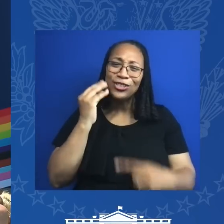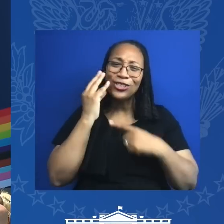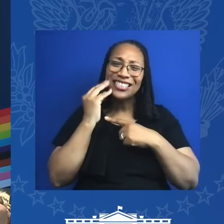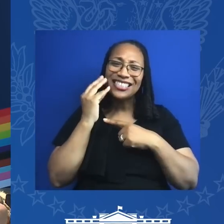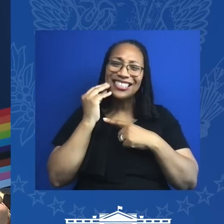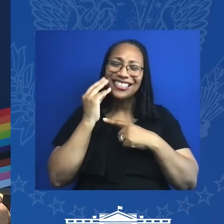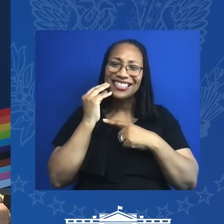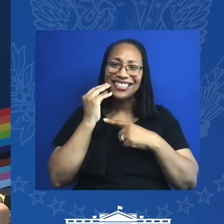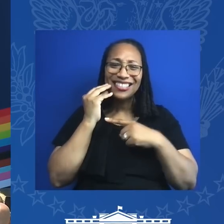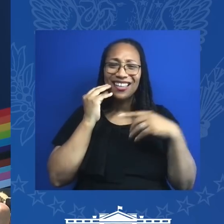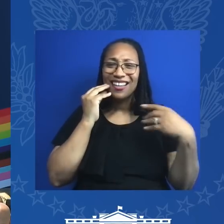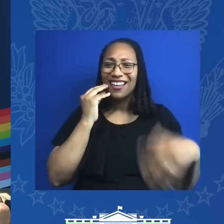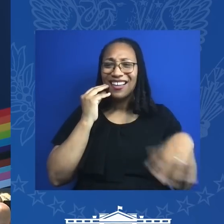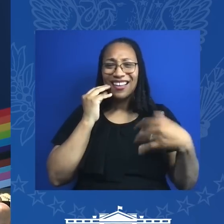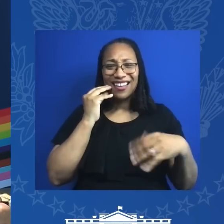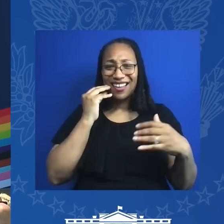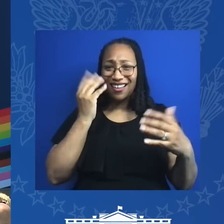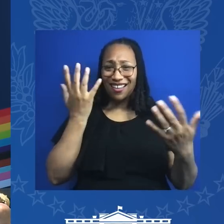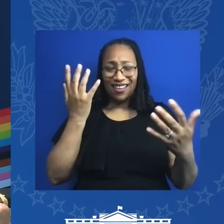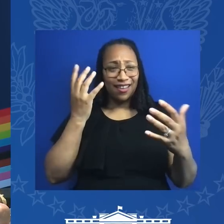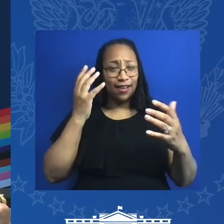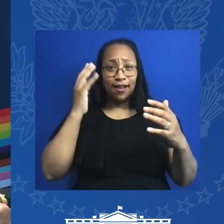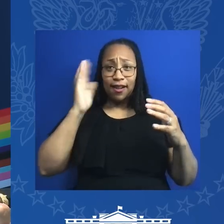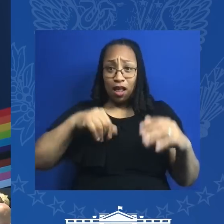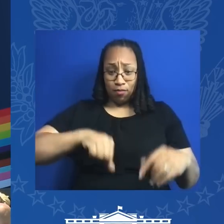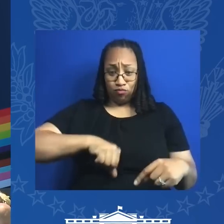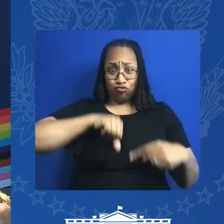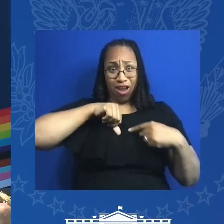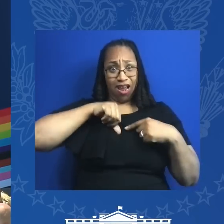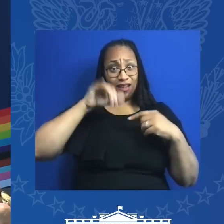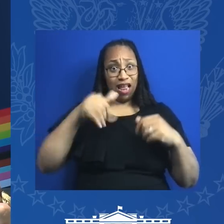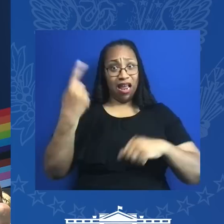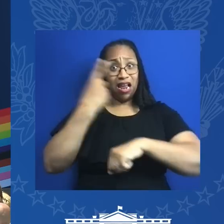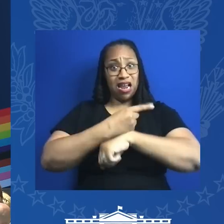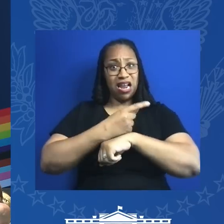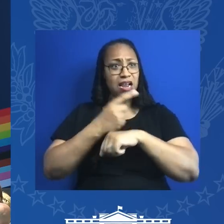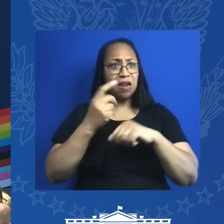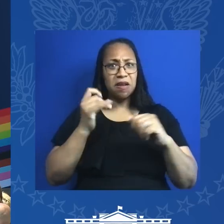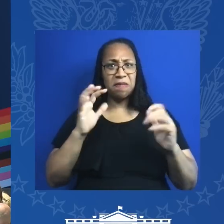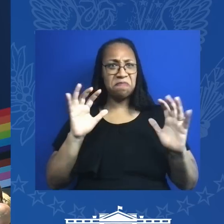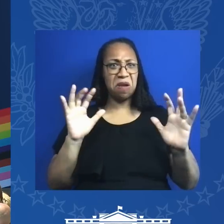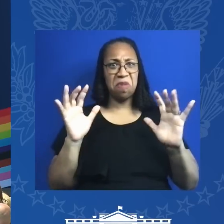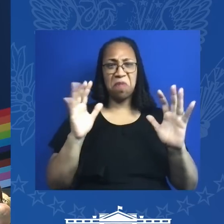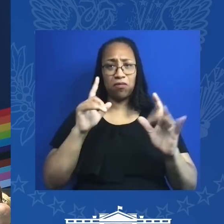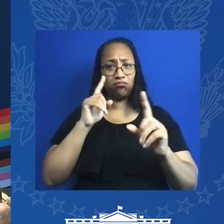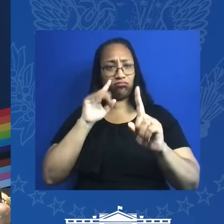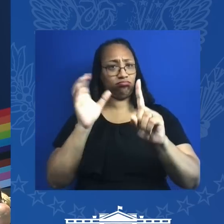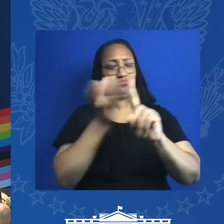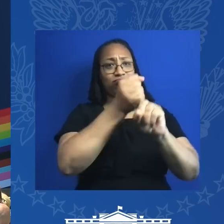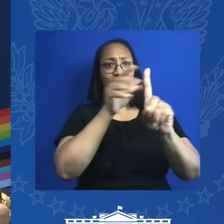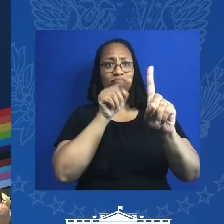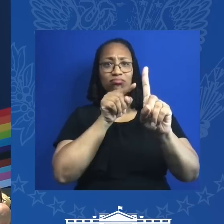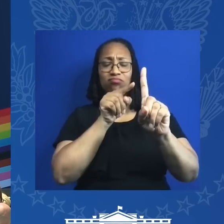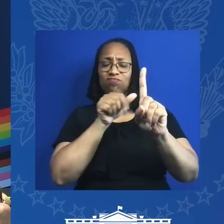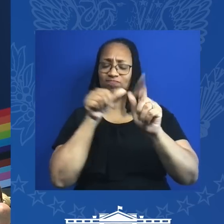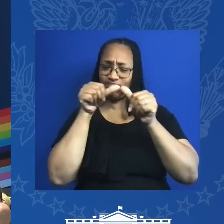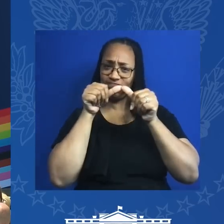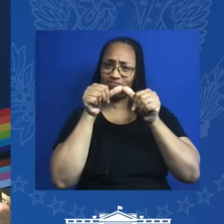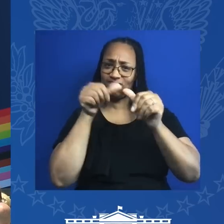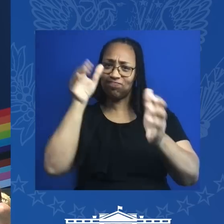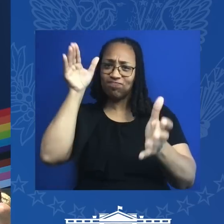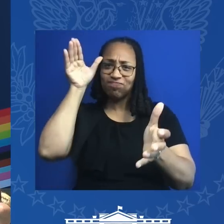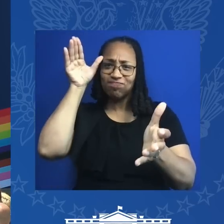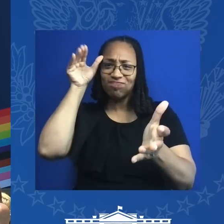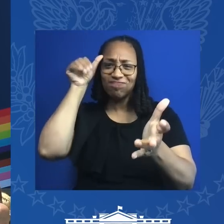pull of progress. Outside the gates of this house are those who want to drag our country